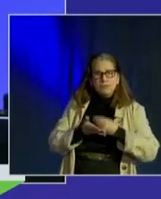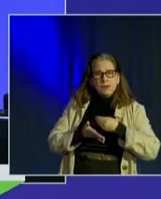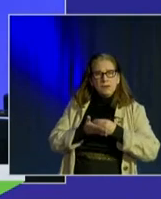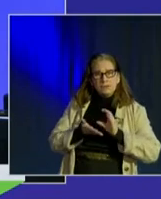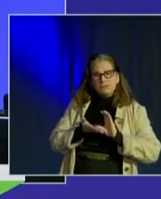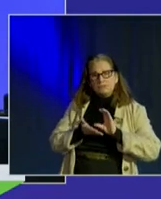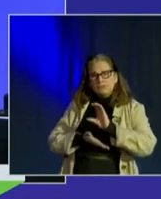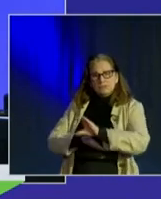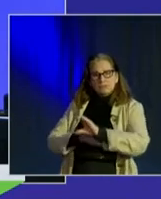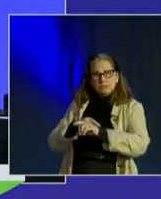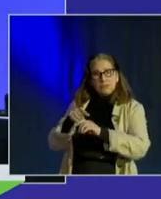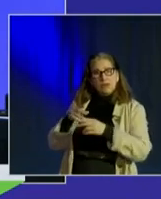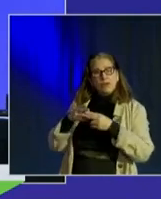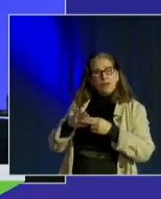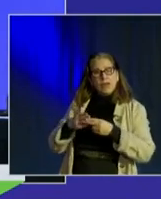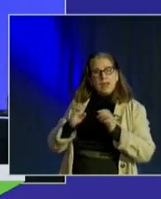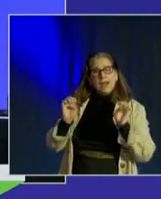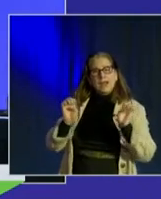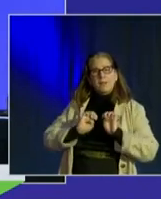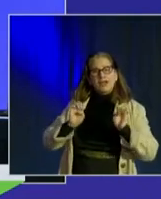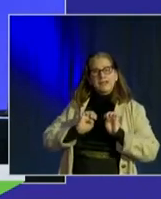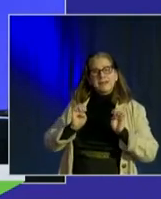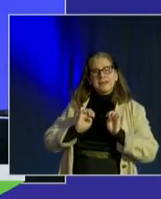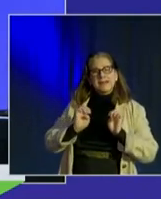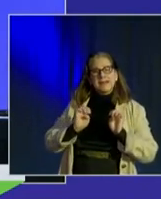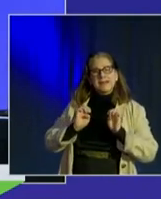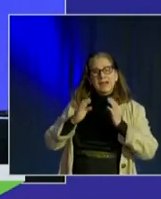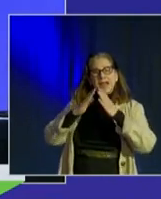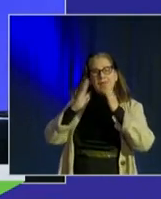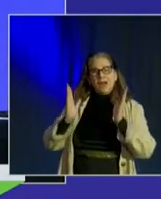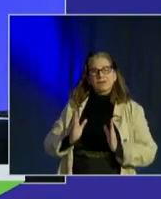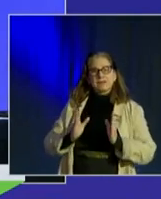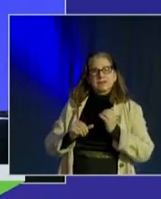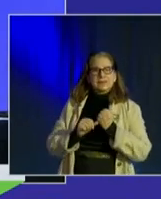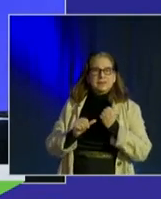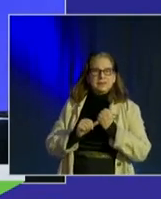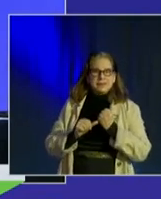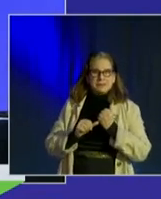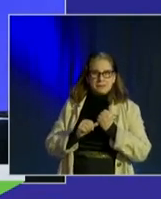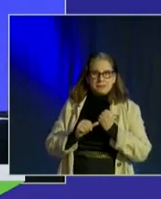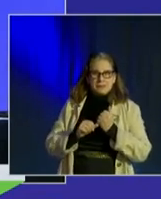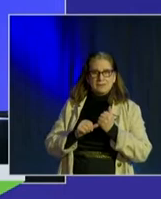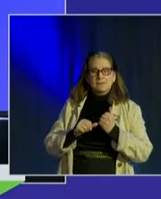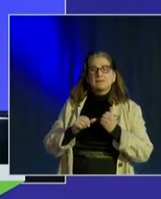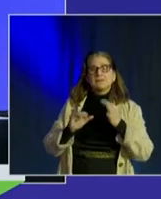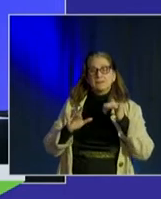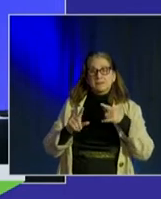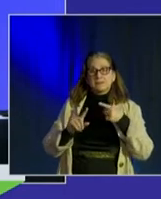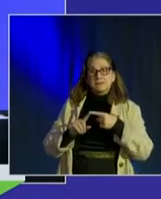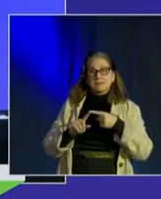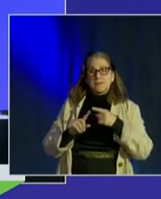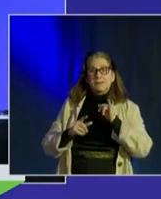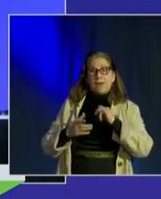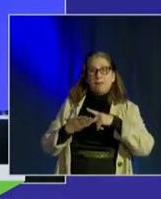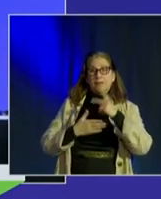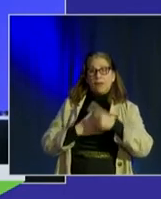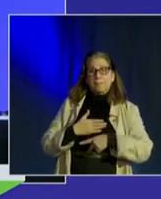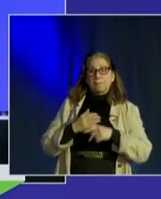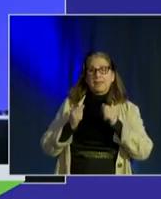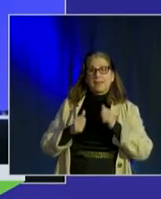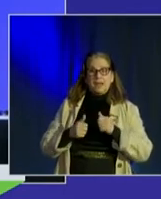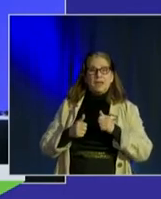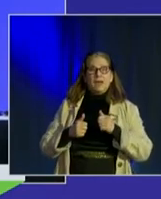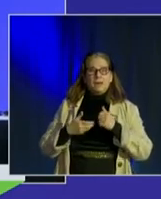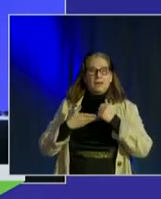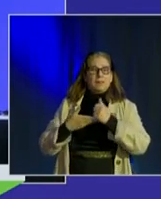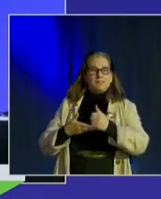emergency or the ERAP, which is an emergency housing assistance. That program also has some capacity, so I ask the caller